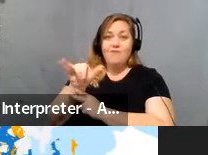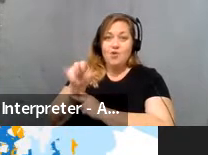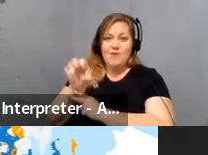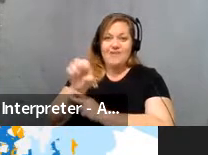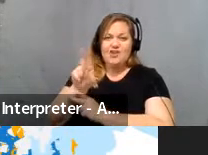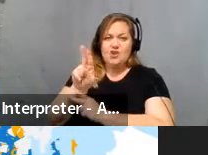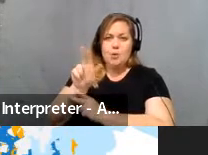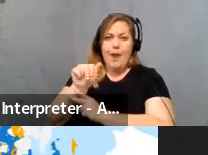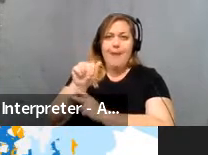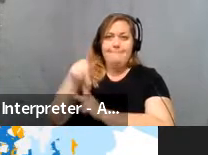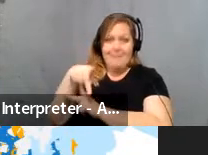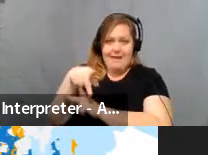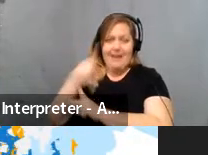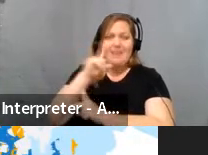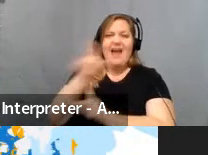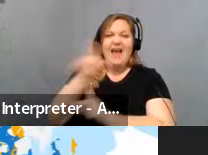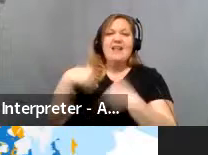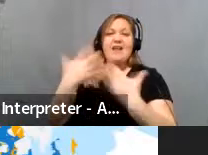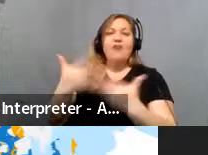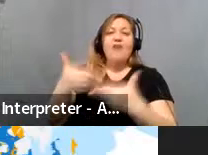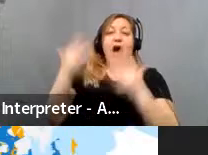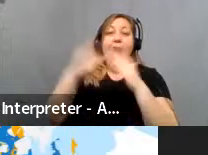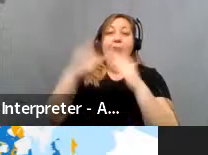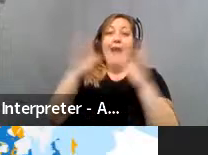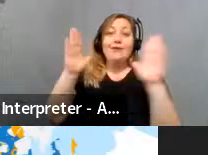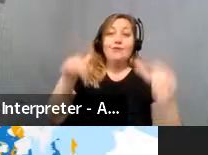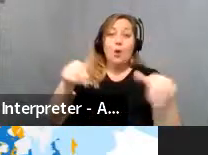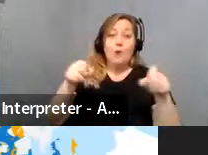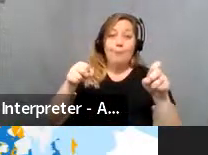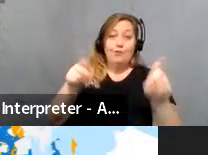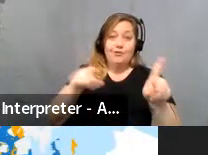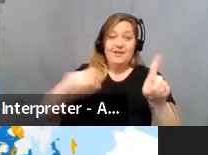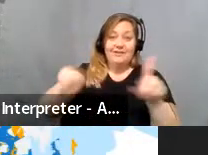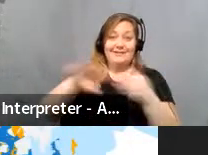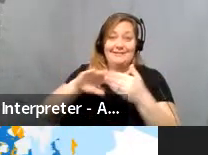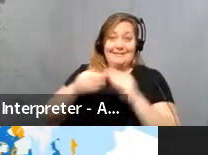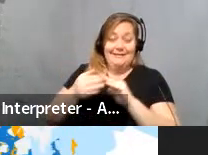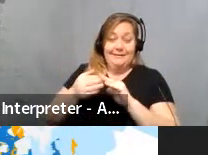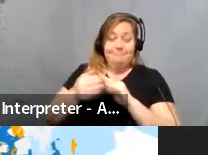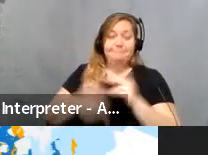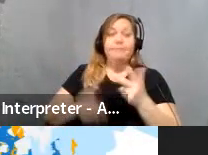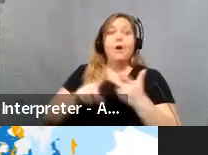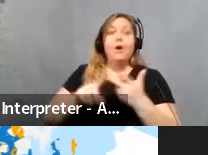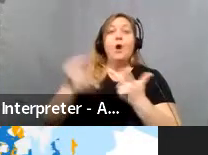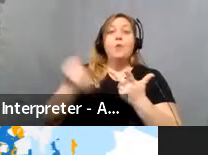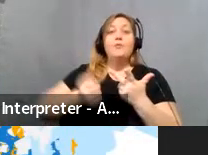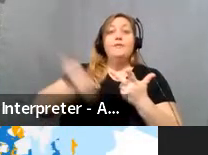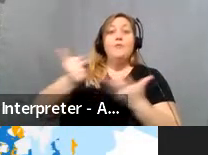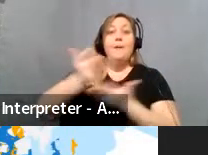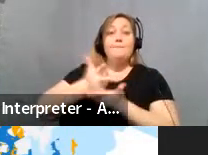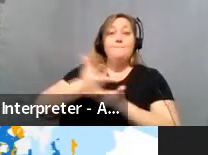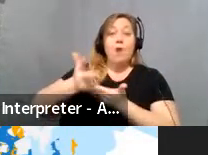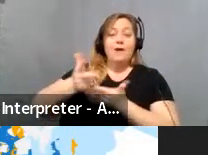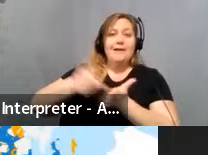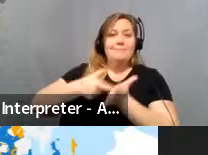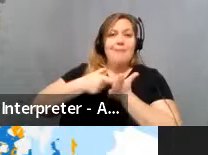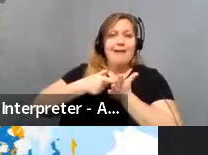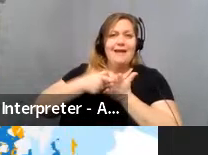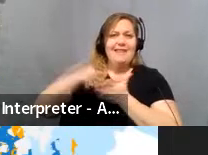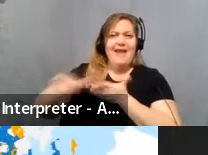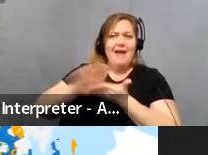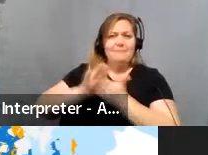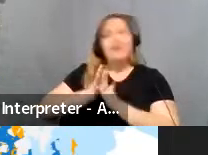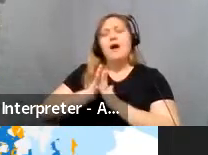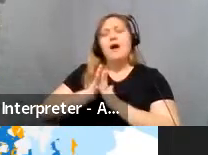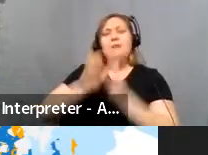and high-density zoning district. Across the city, we propose removing residential parking mandates, which are making housing more expensive.